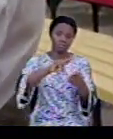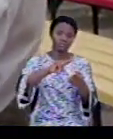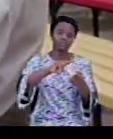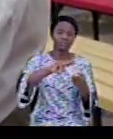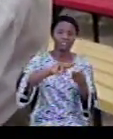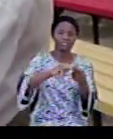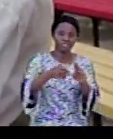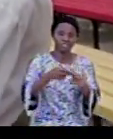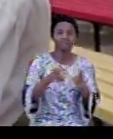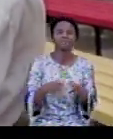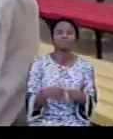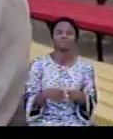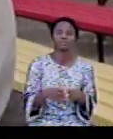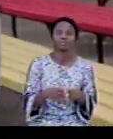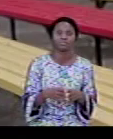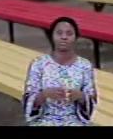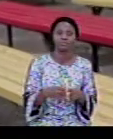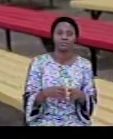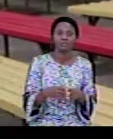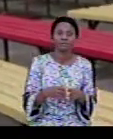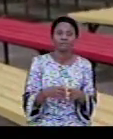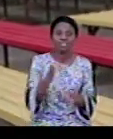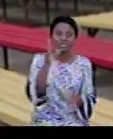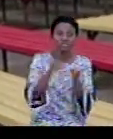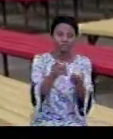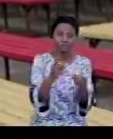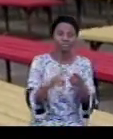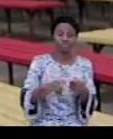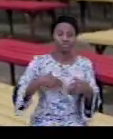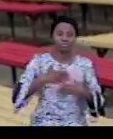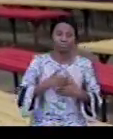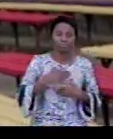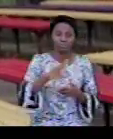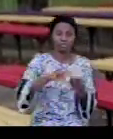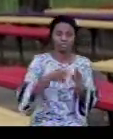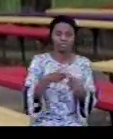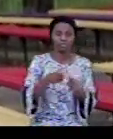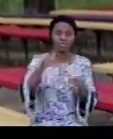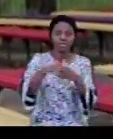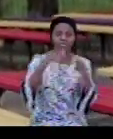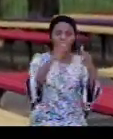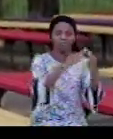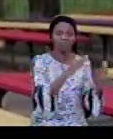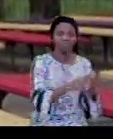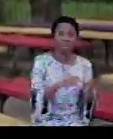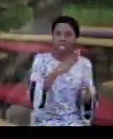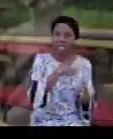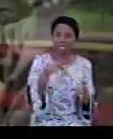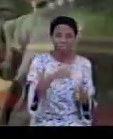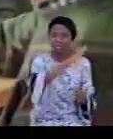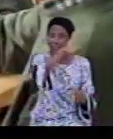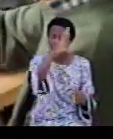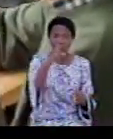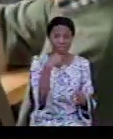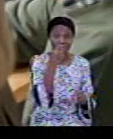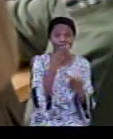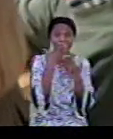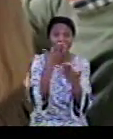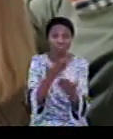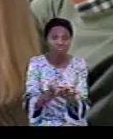community, and you never say good morning to them. Never say things they appreciate. And when they